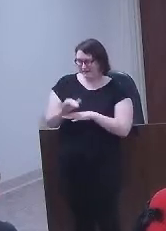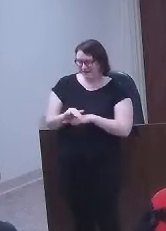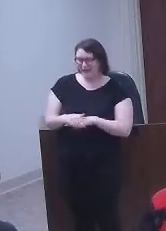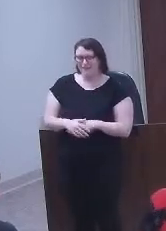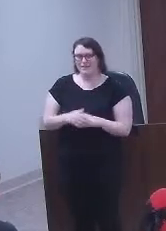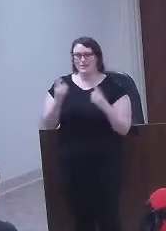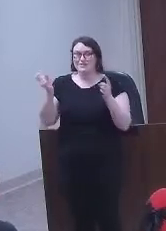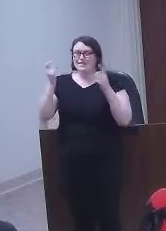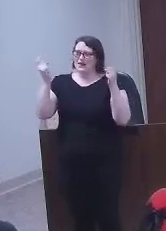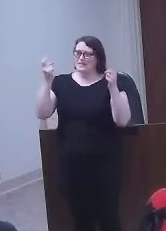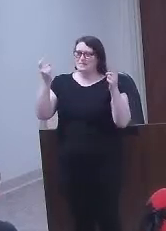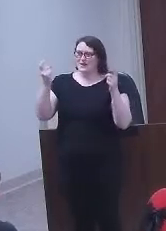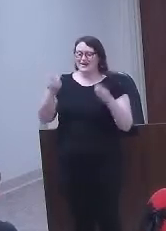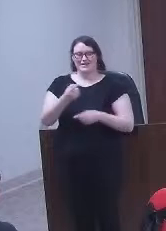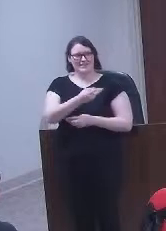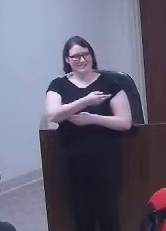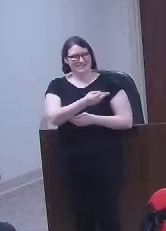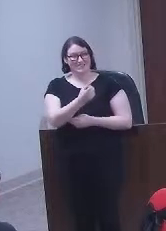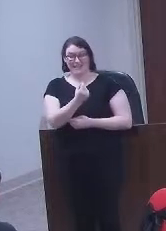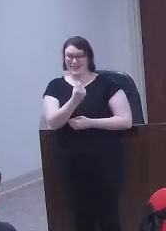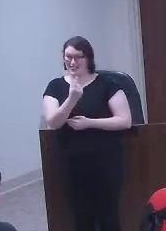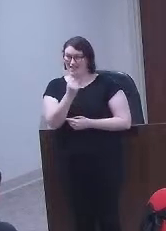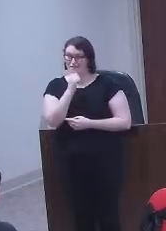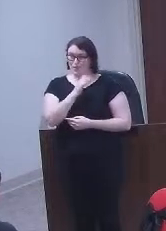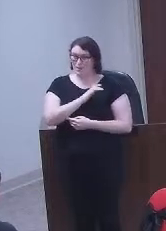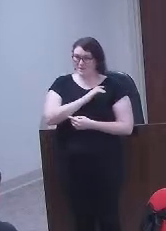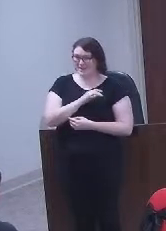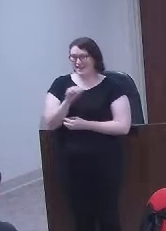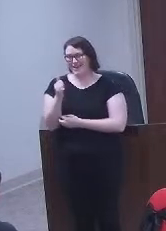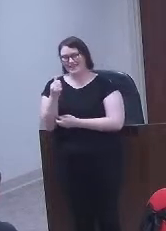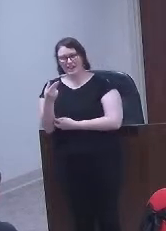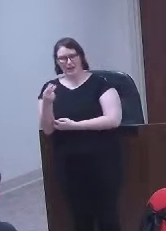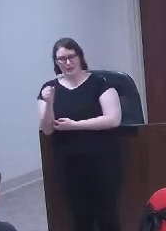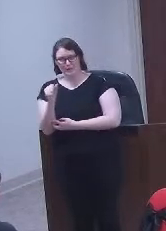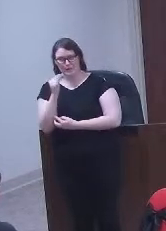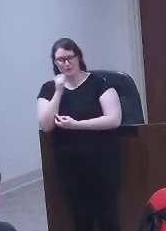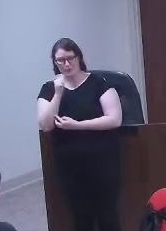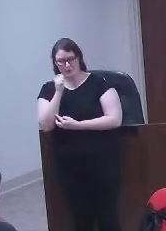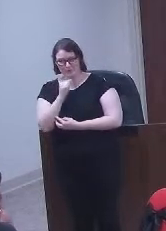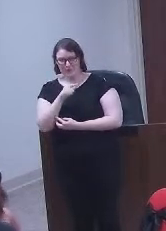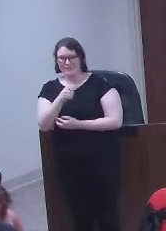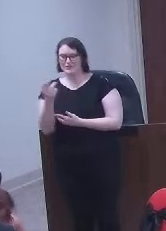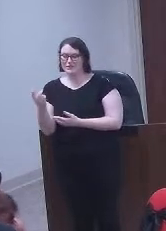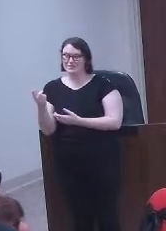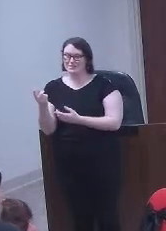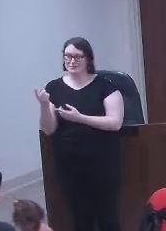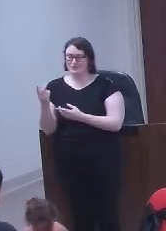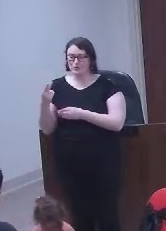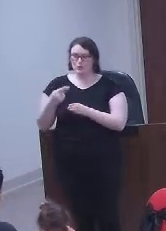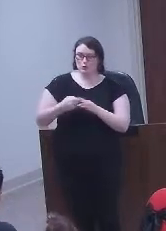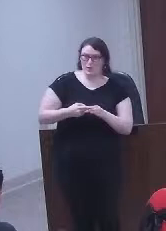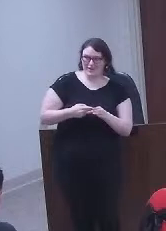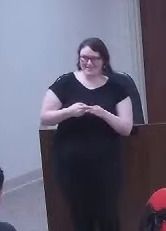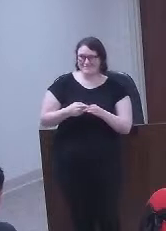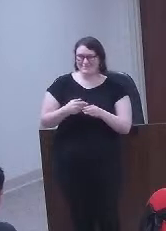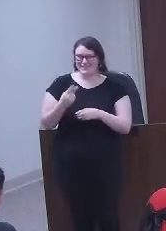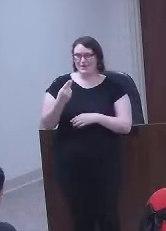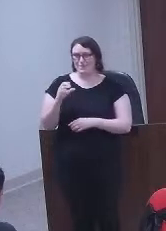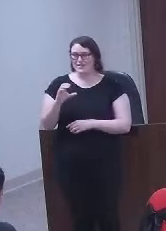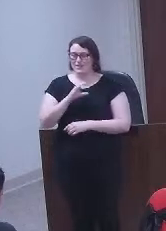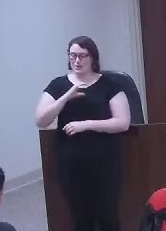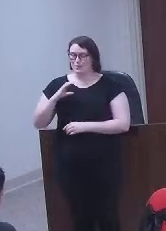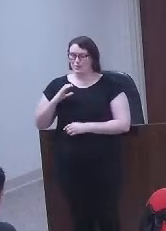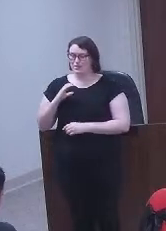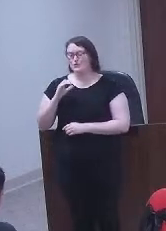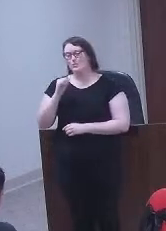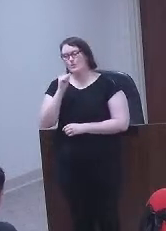the appointment of these 11 women and 10 high school students, girls who are here to serve on the Hamilton County Commission on